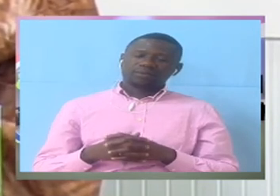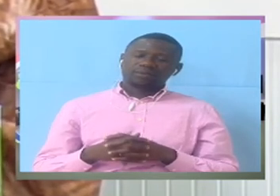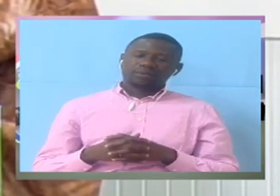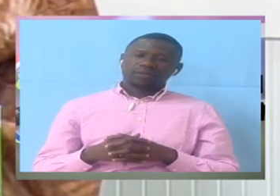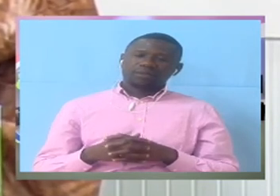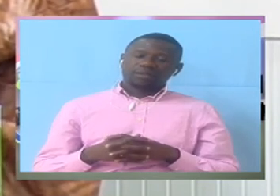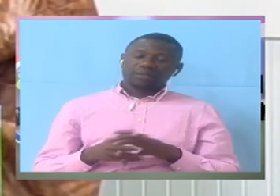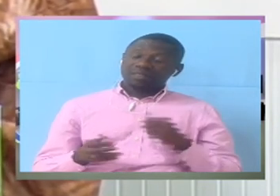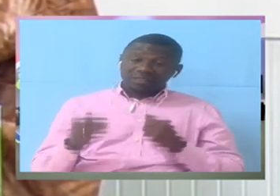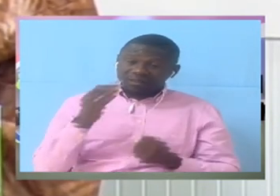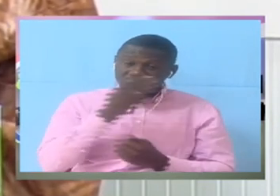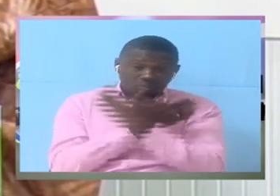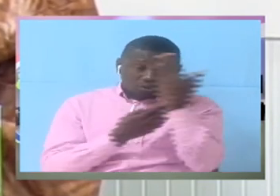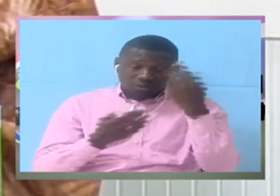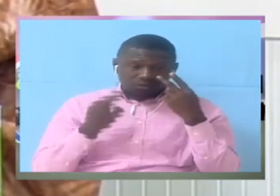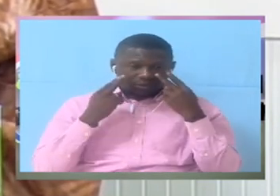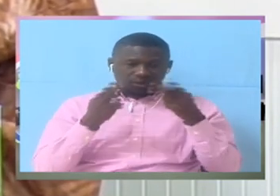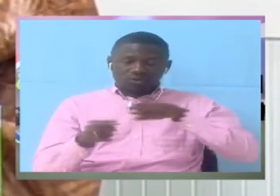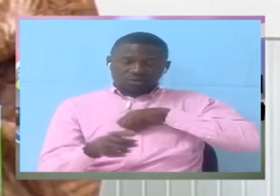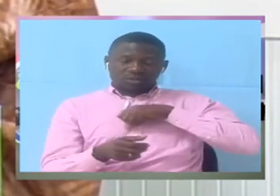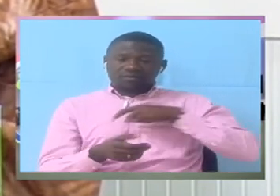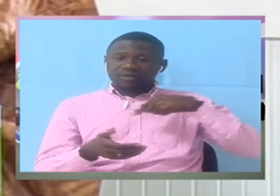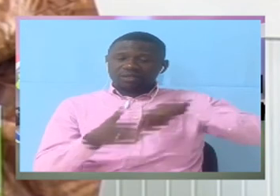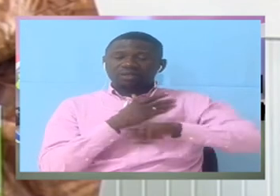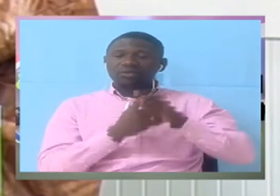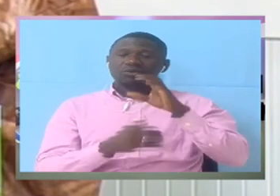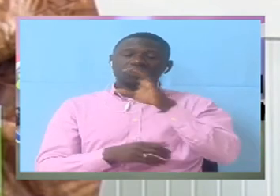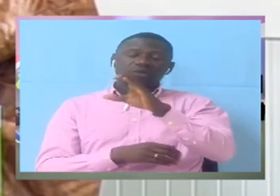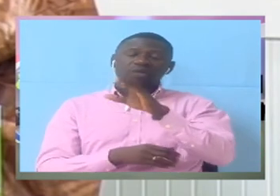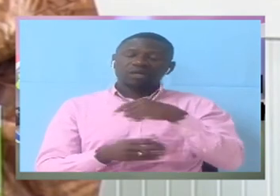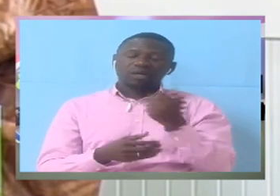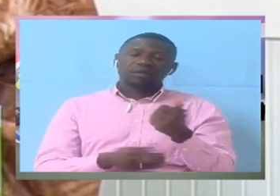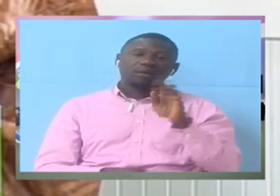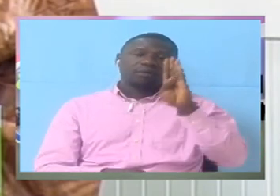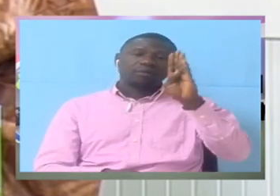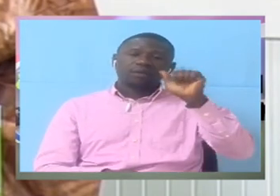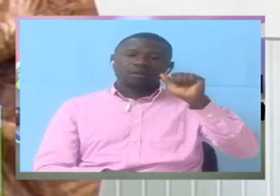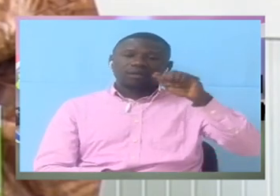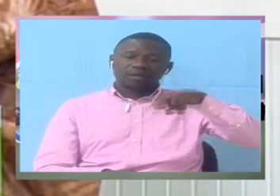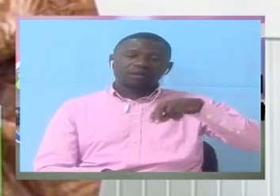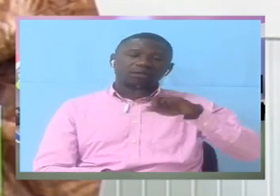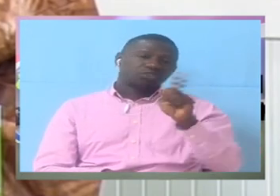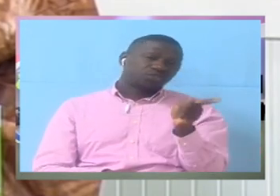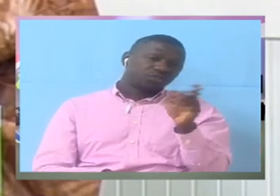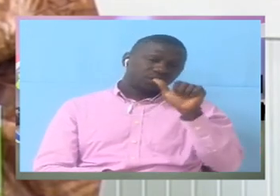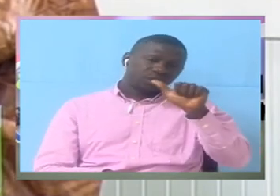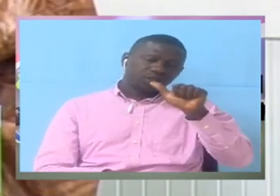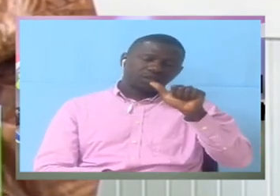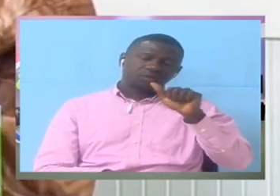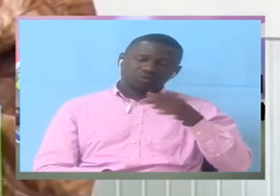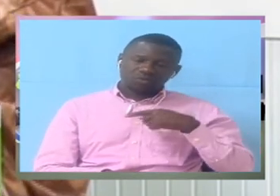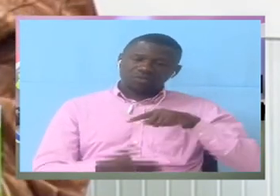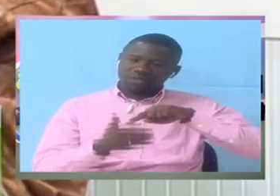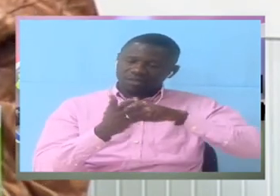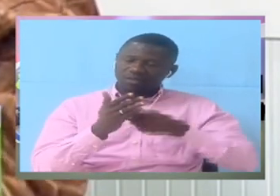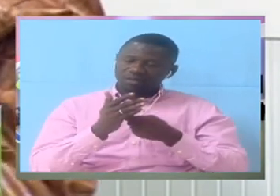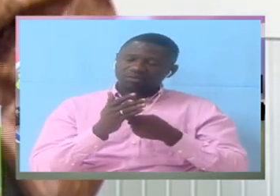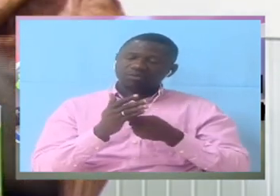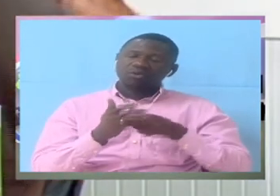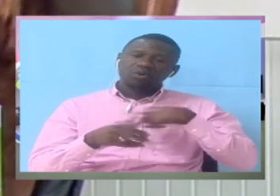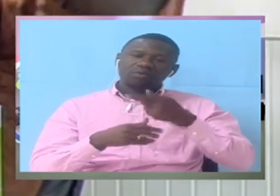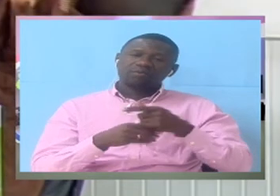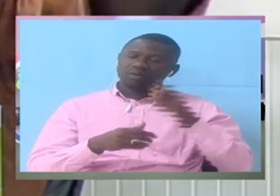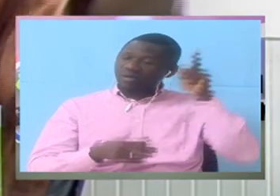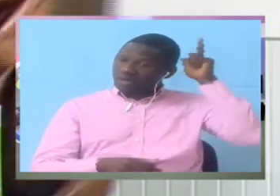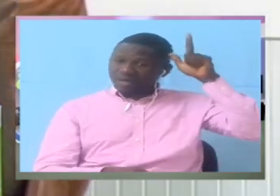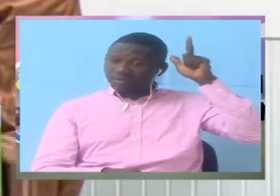And daybreak, you see yourself in the country, and Banga was in the middle of Liberia. Yo, so ngamre like man la wala